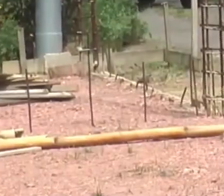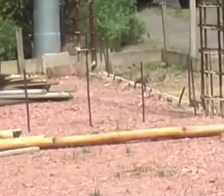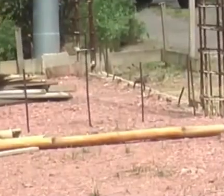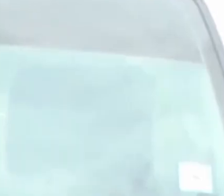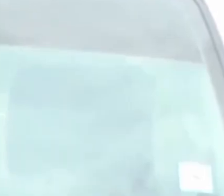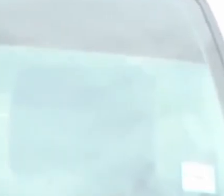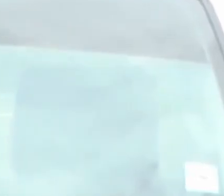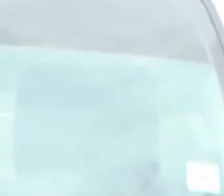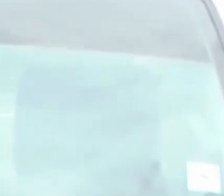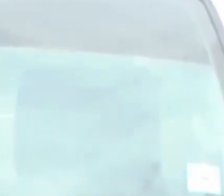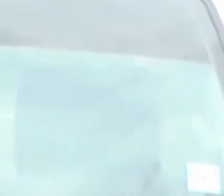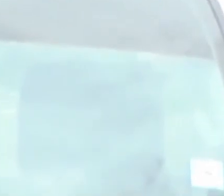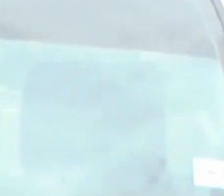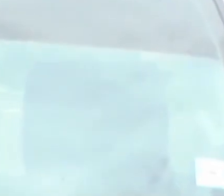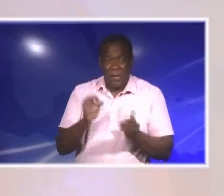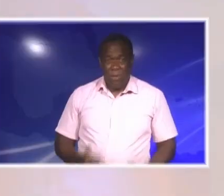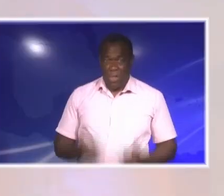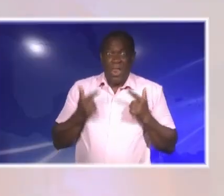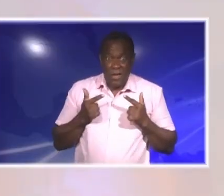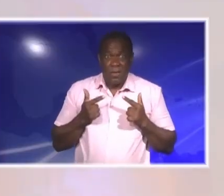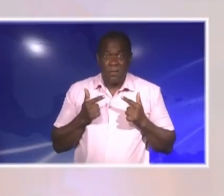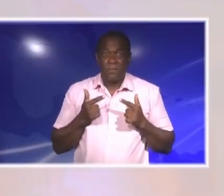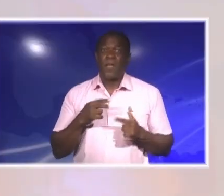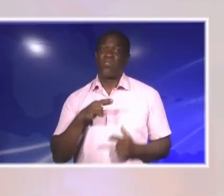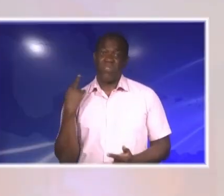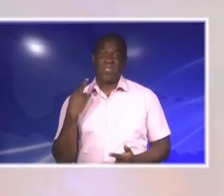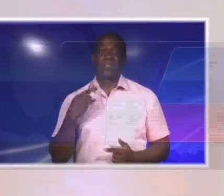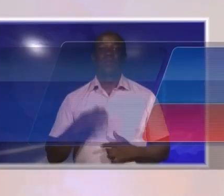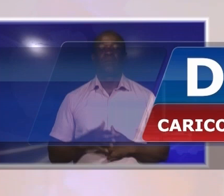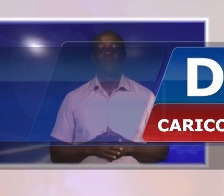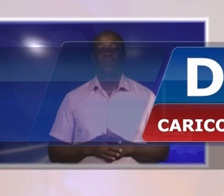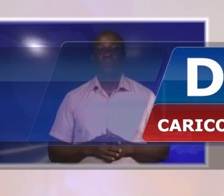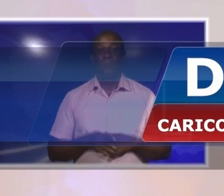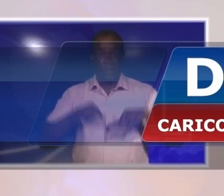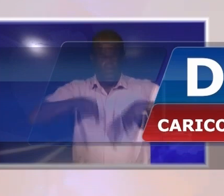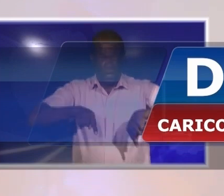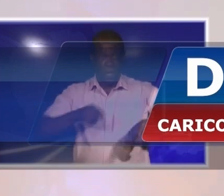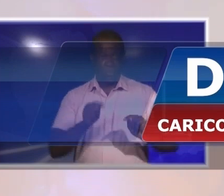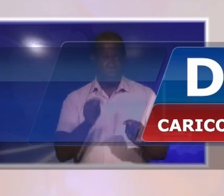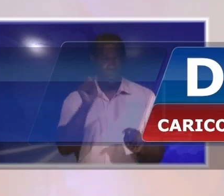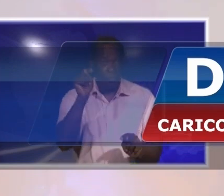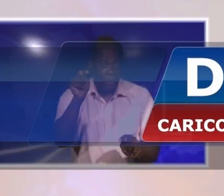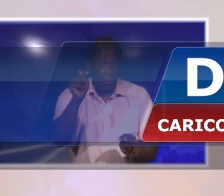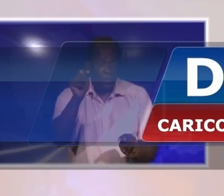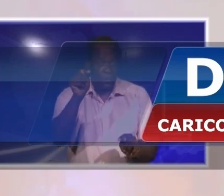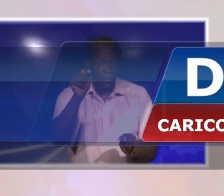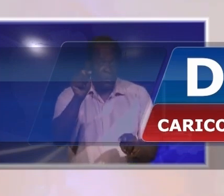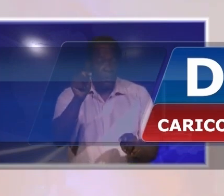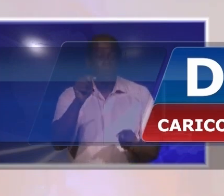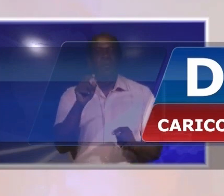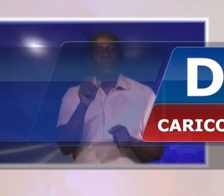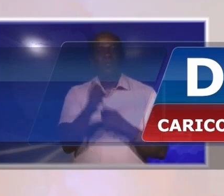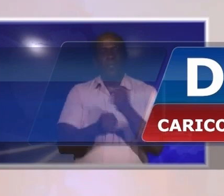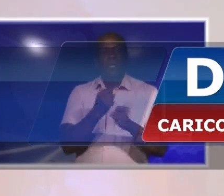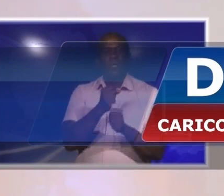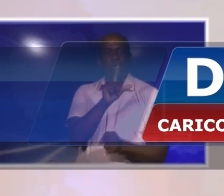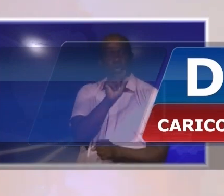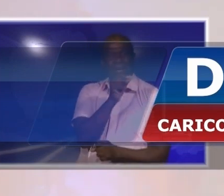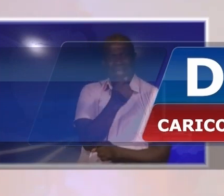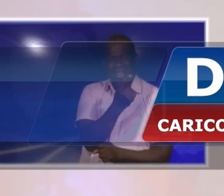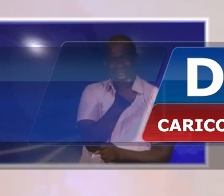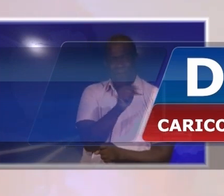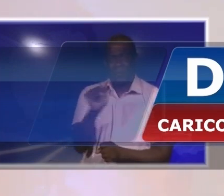new record for this country. In Trinidad and Tobago, in the years 2011 to